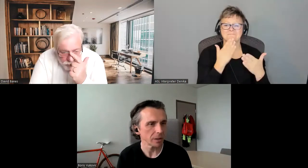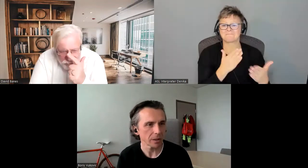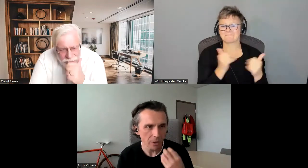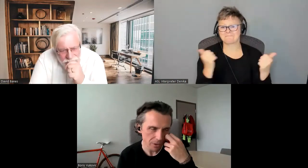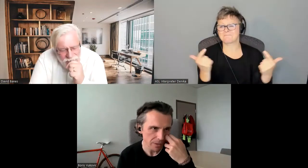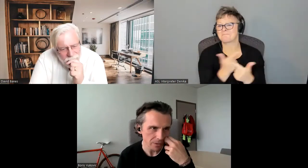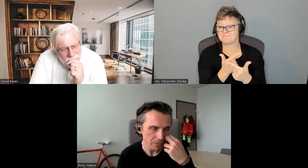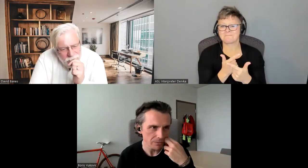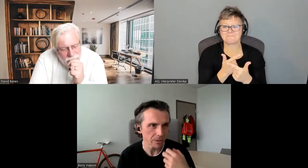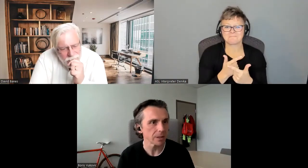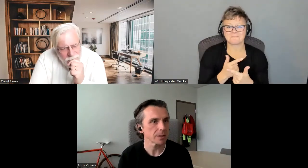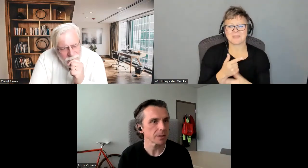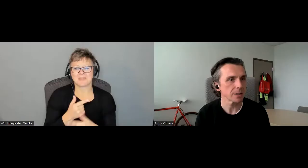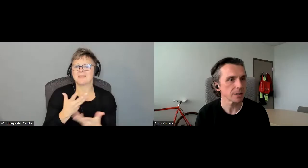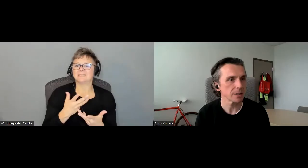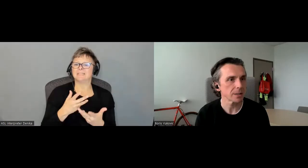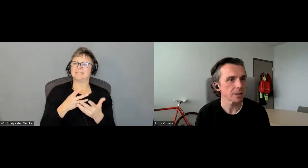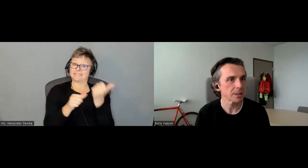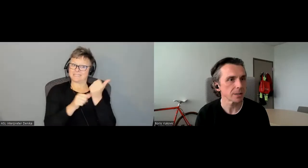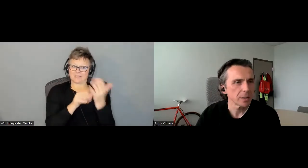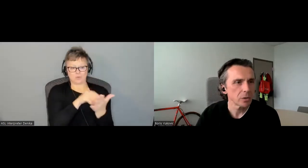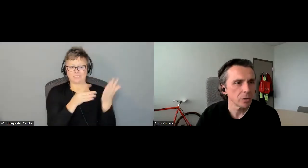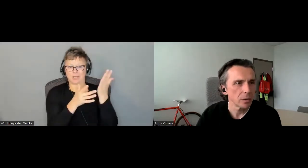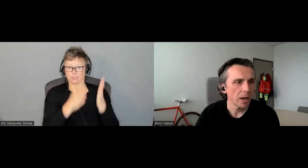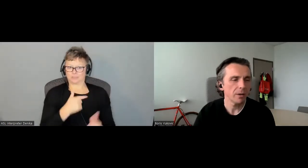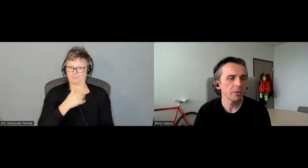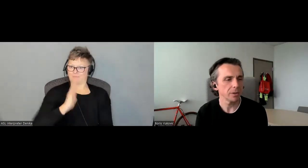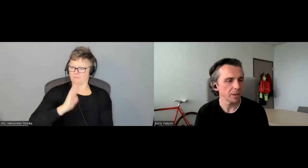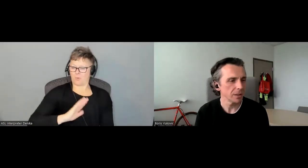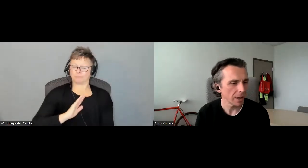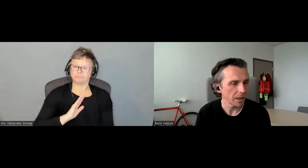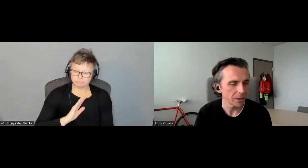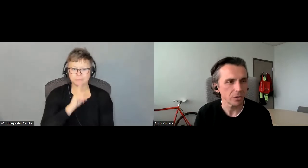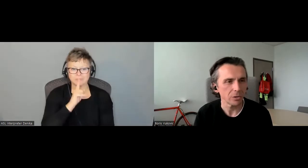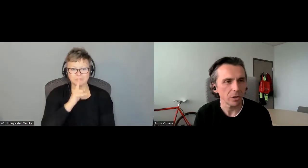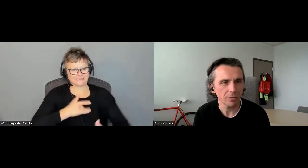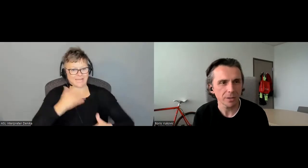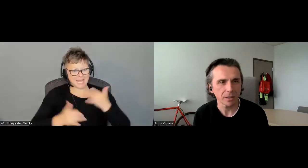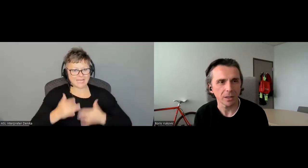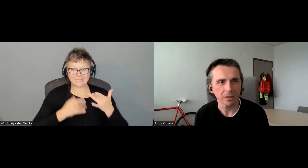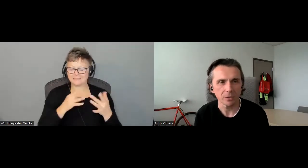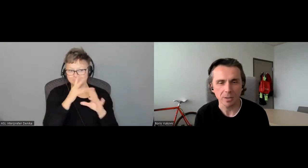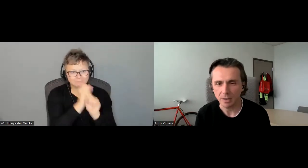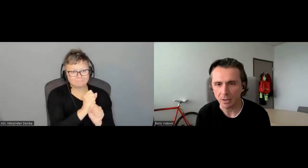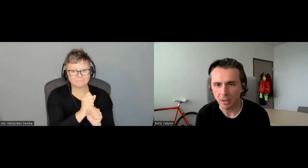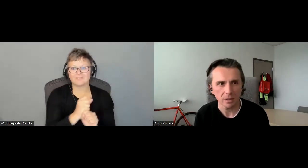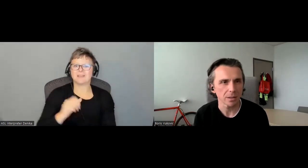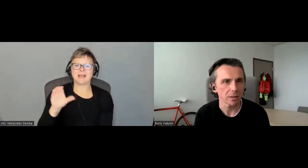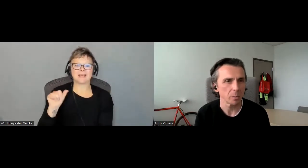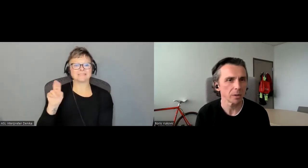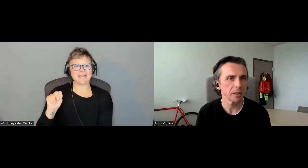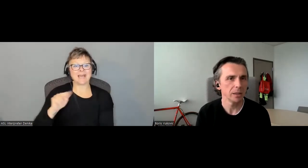learning technologist, so this was really exciting to listen to. On behalf of the CAN National Office, I'd like to sincerely